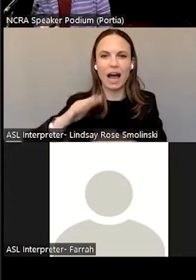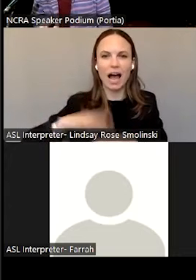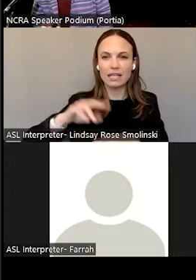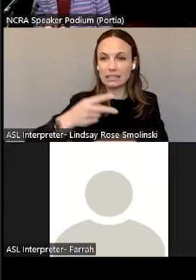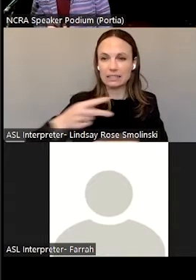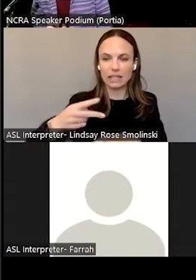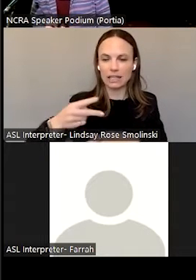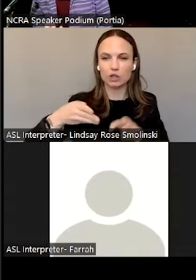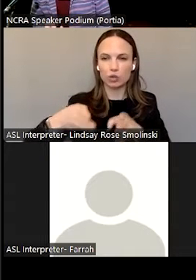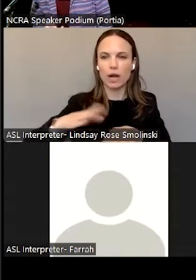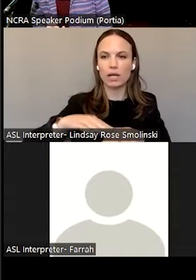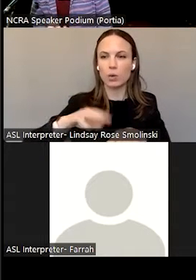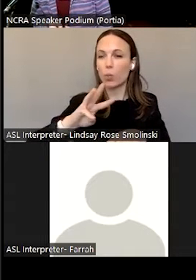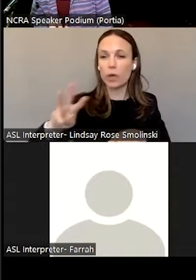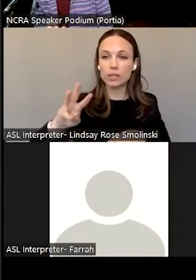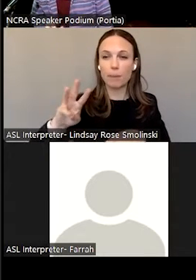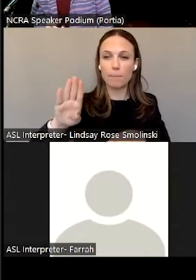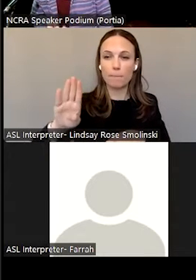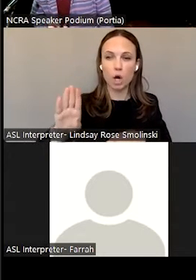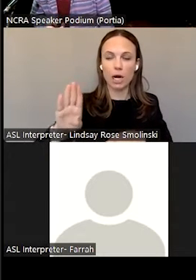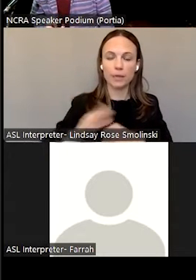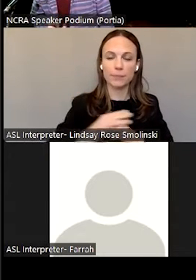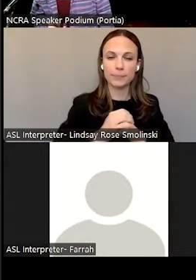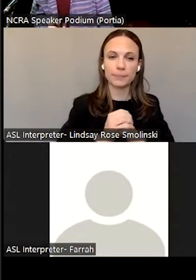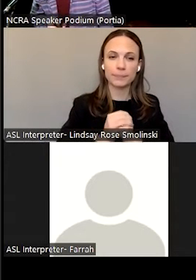Street in West Berkeley.